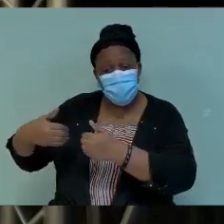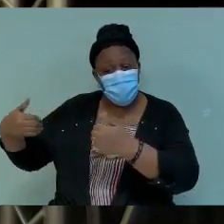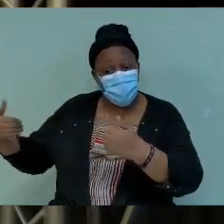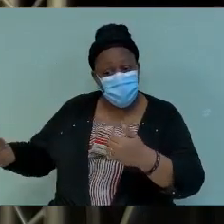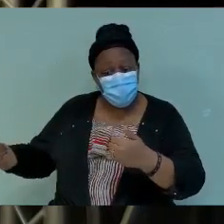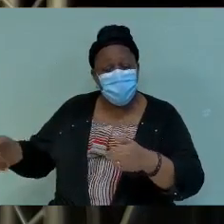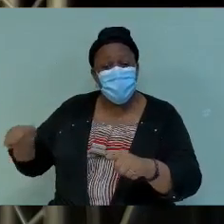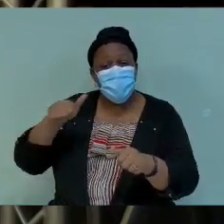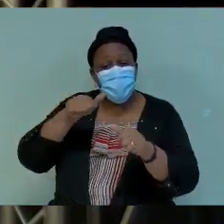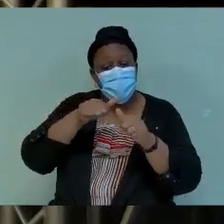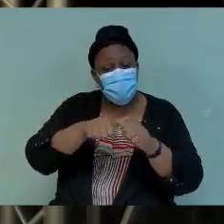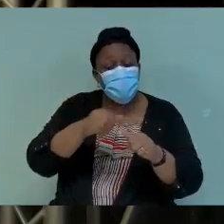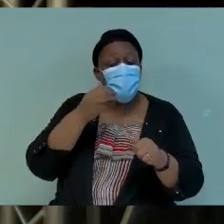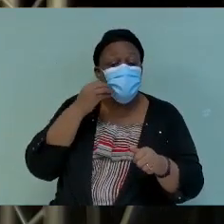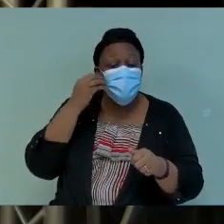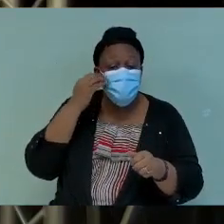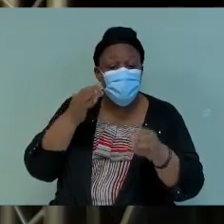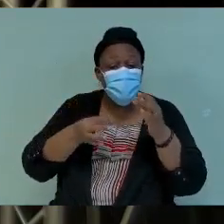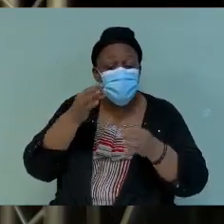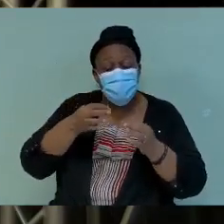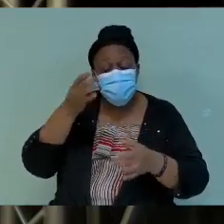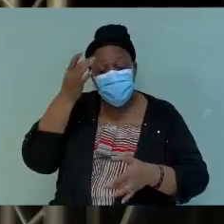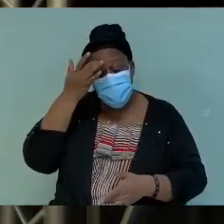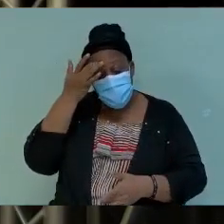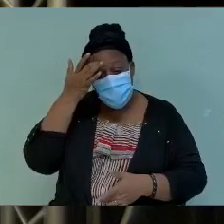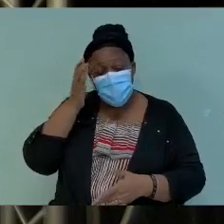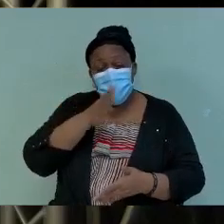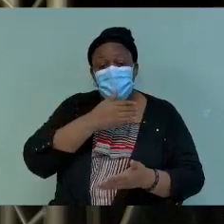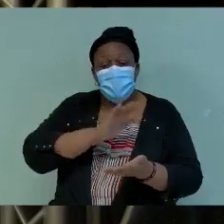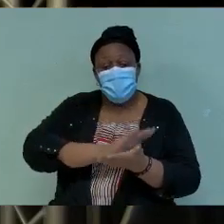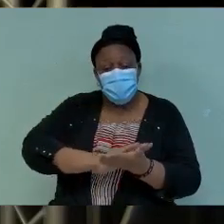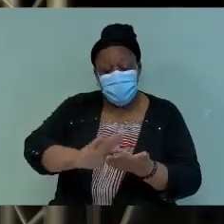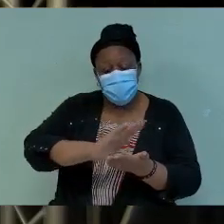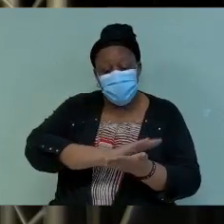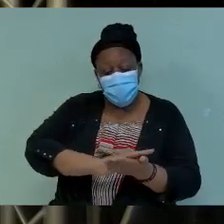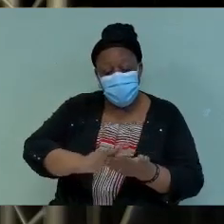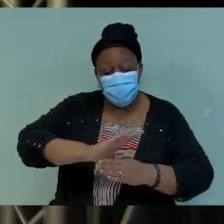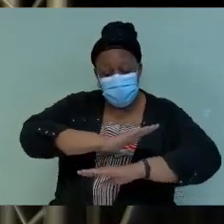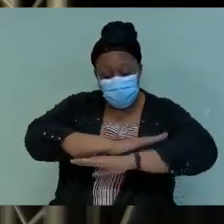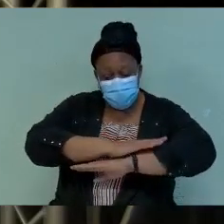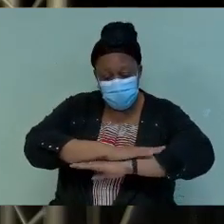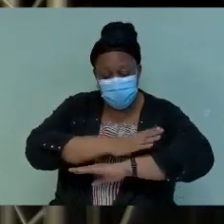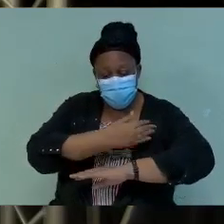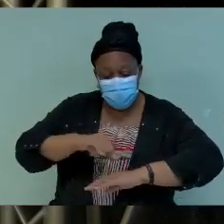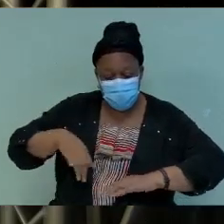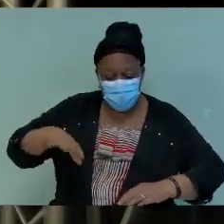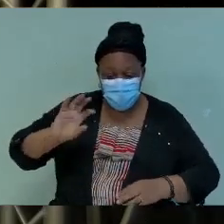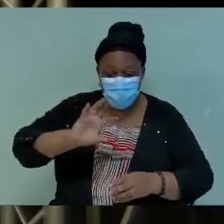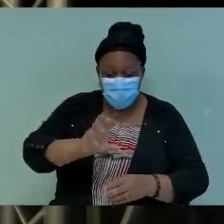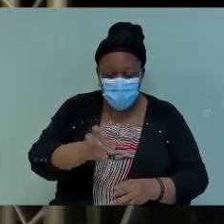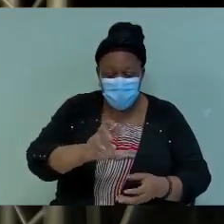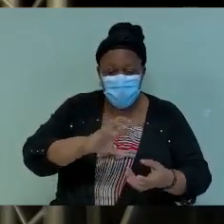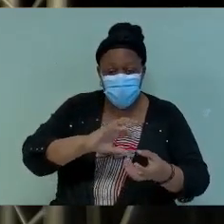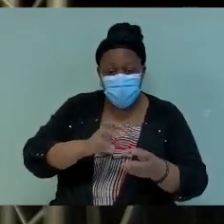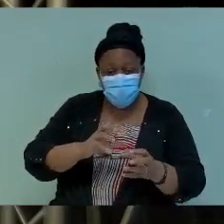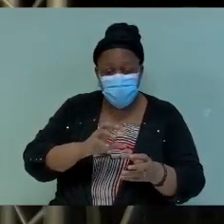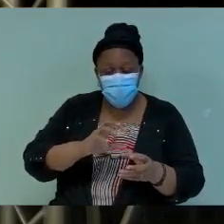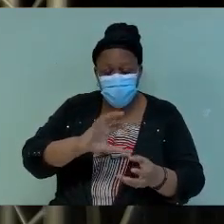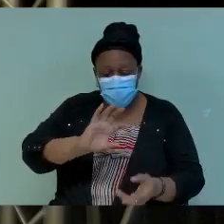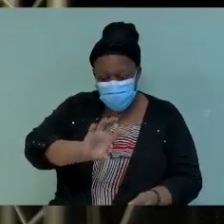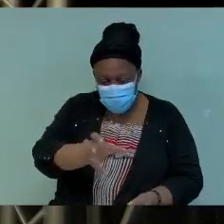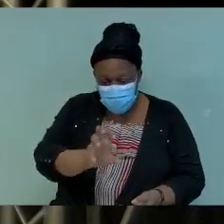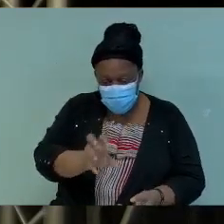at home if you are sick, and clean objects and surfaces regularly. Maintaining